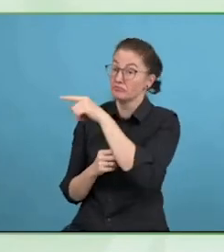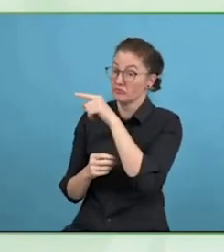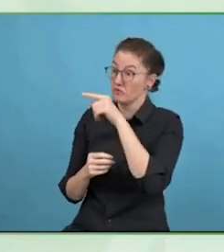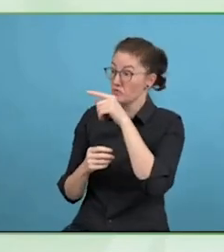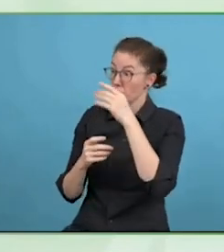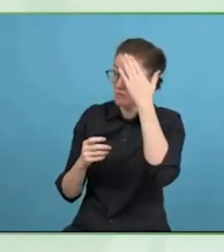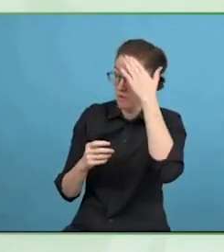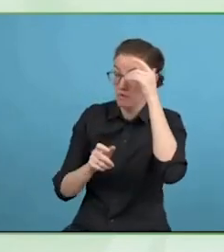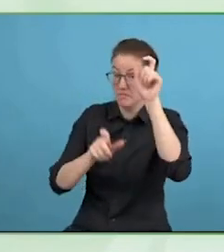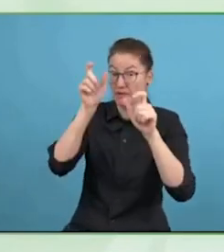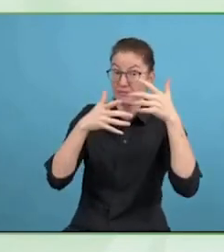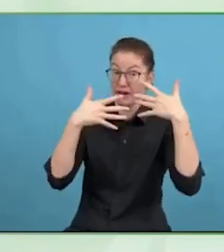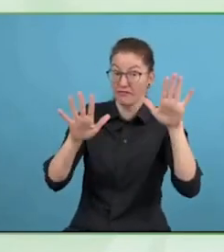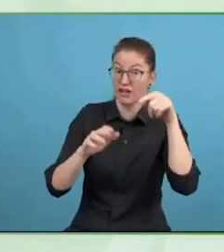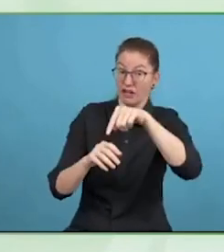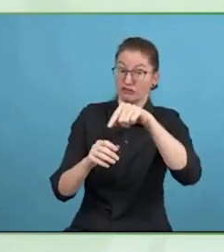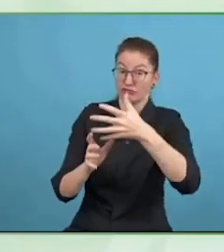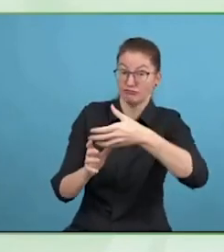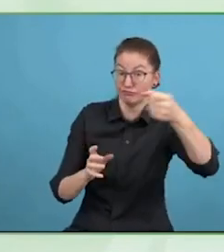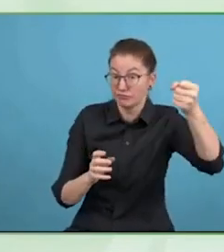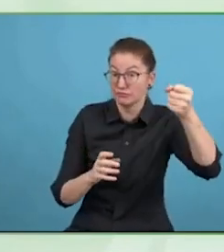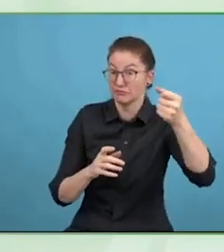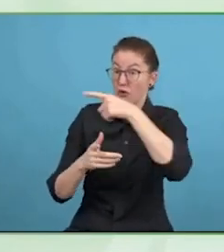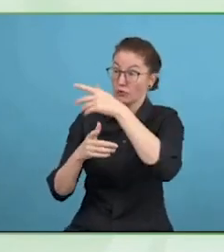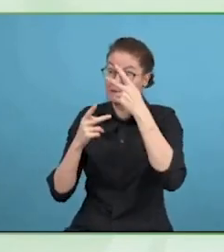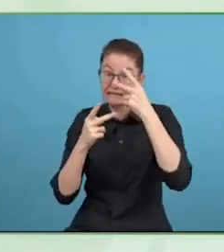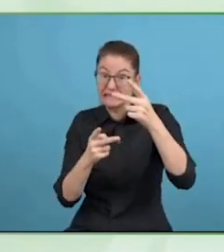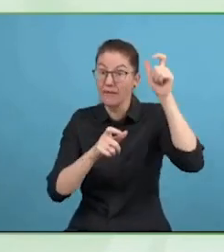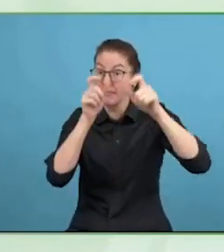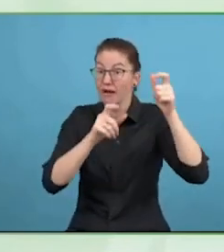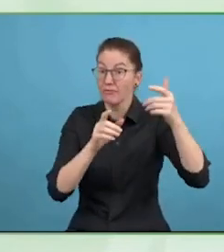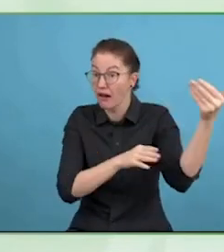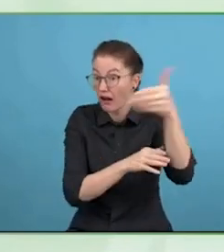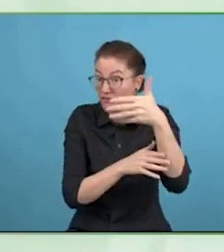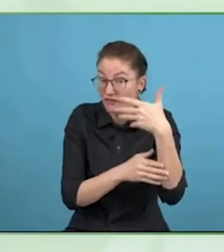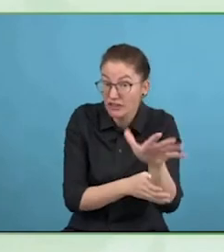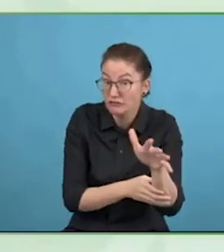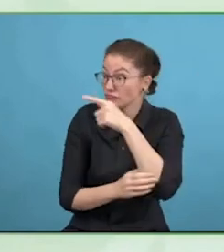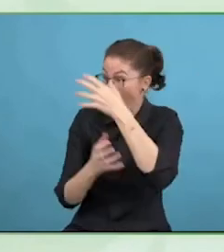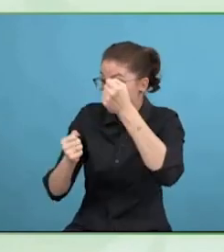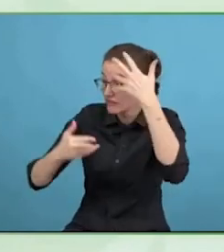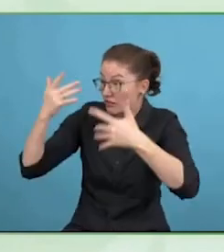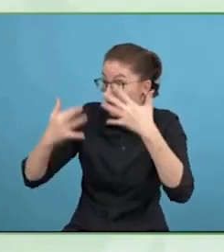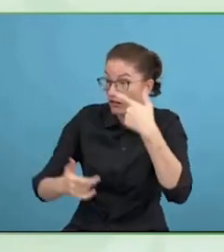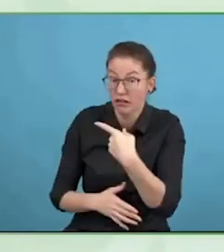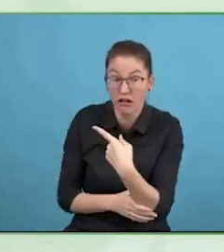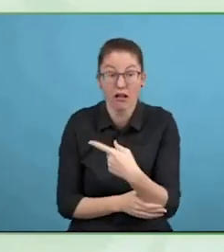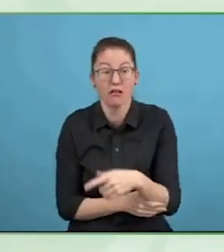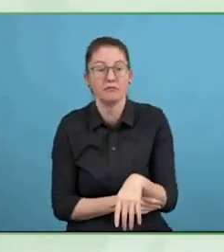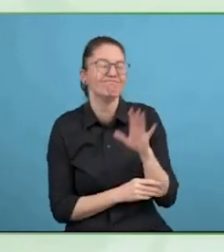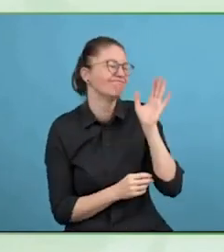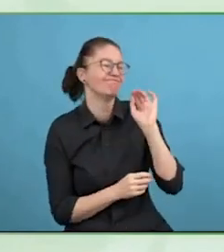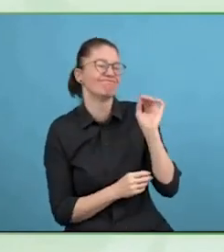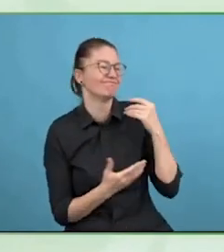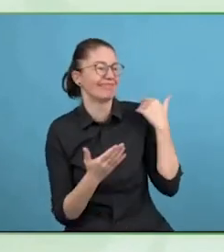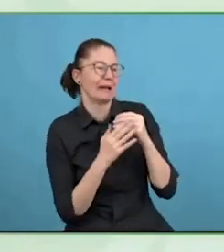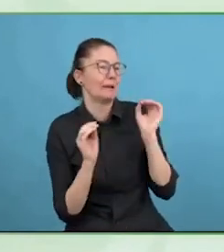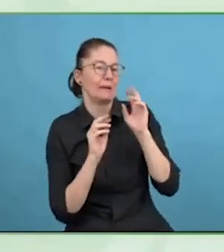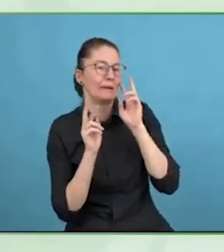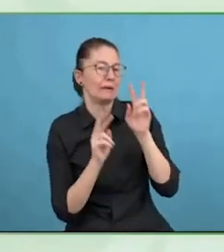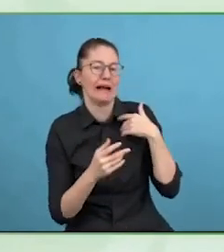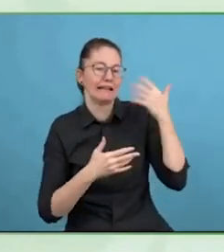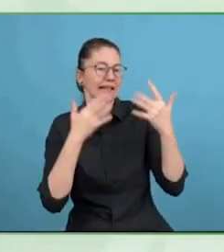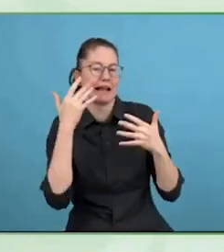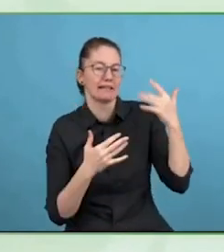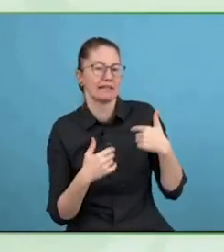presented it various times. There has been a lot of interest. And people gave a lot of very positive feedback. Great.